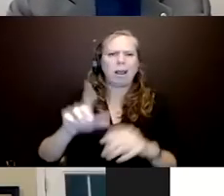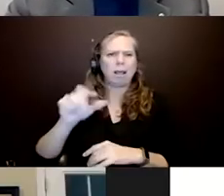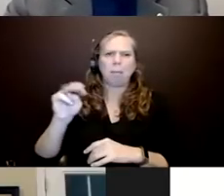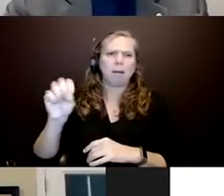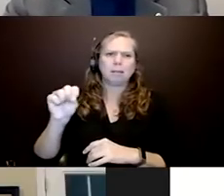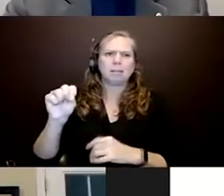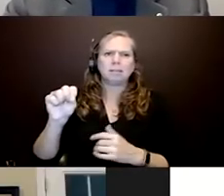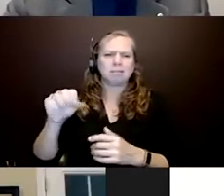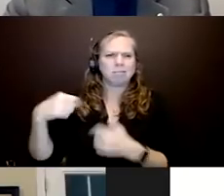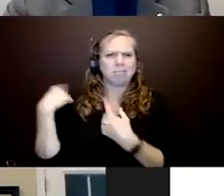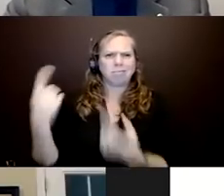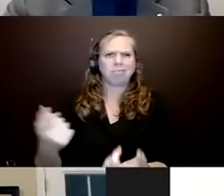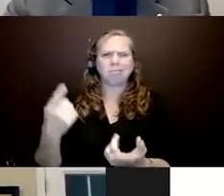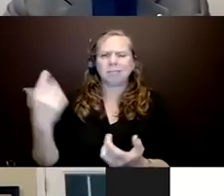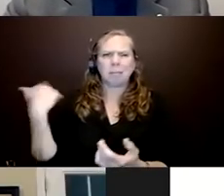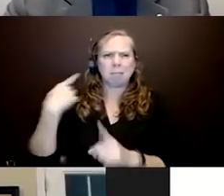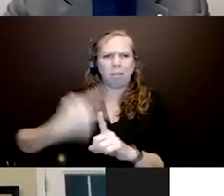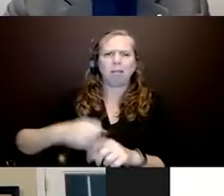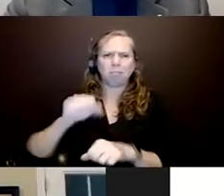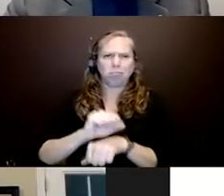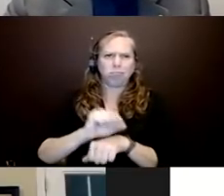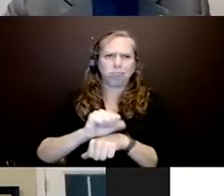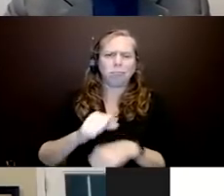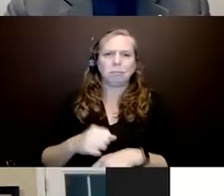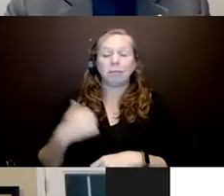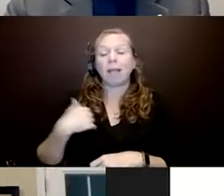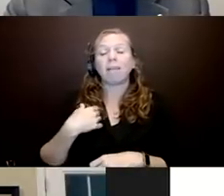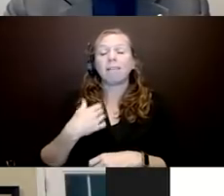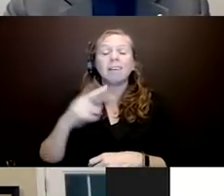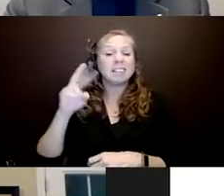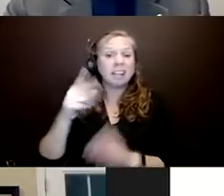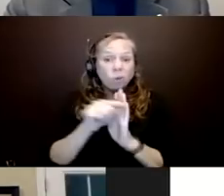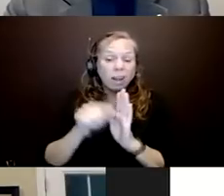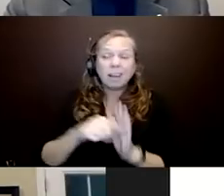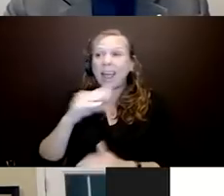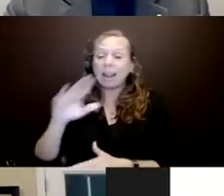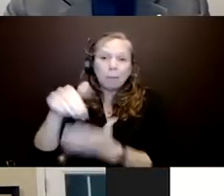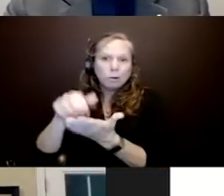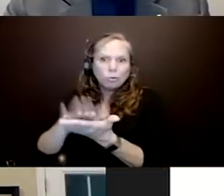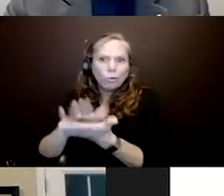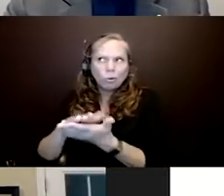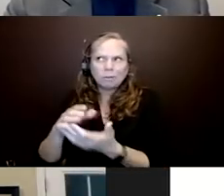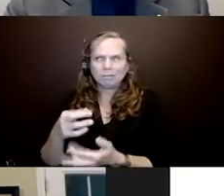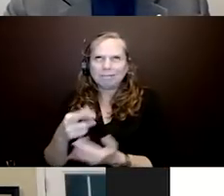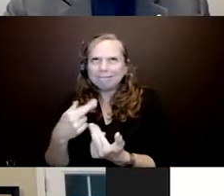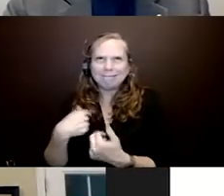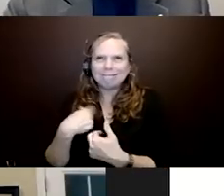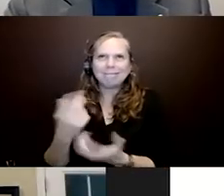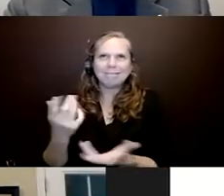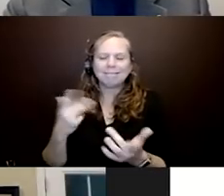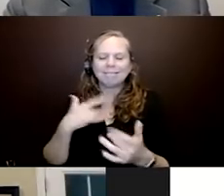working in it for the past month. I will have a second grader and a middle schooler going to school soon. That's a middle schooler.